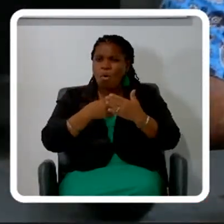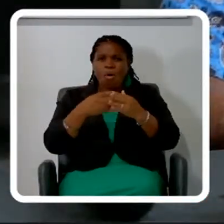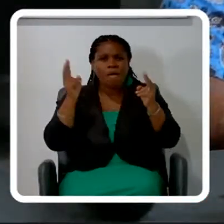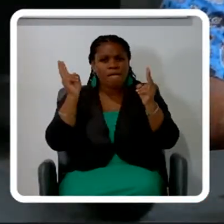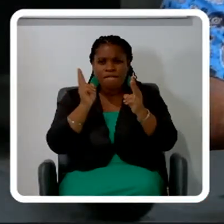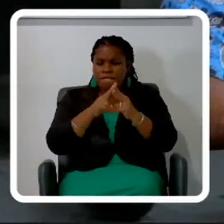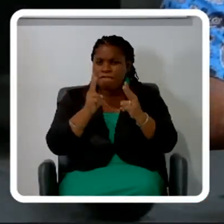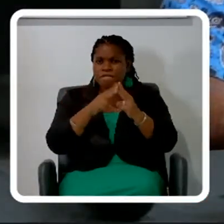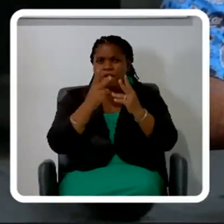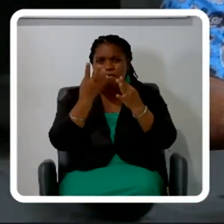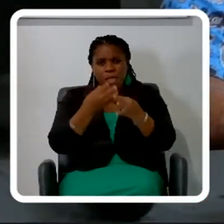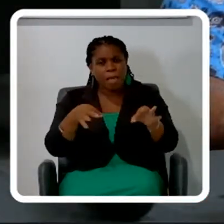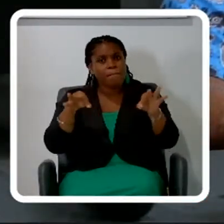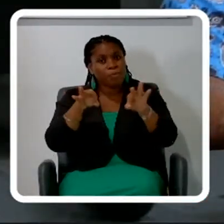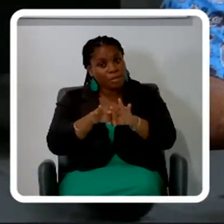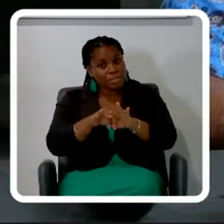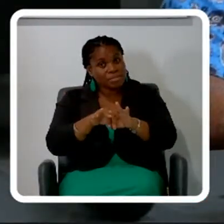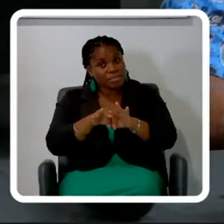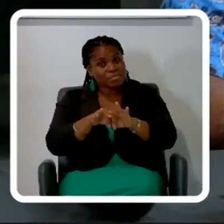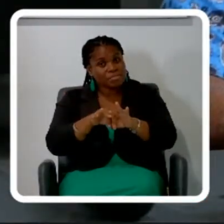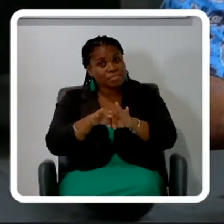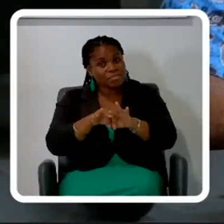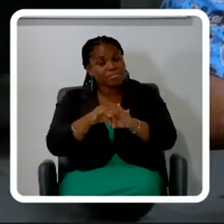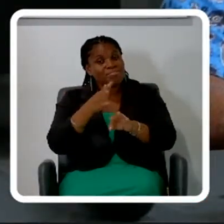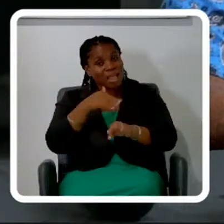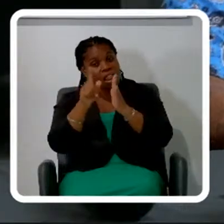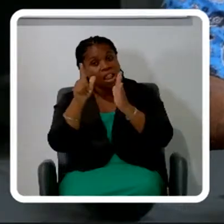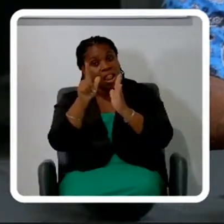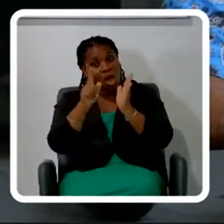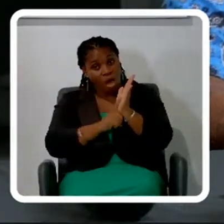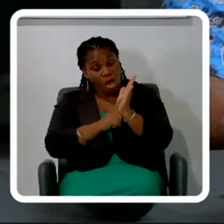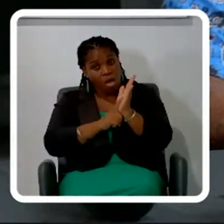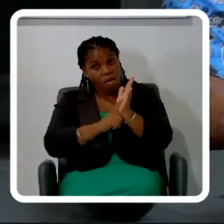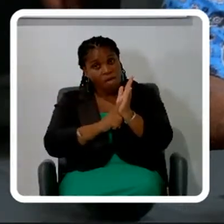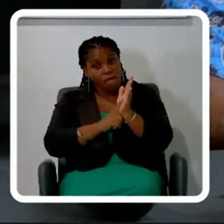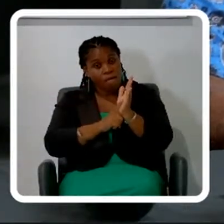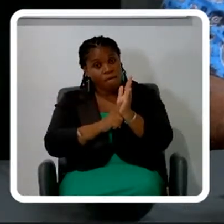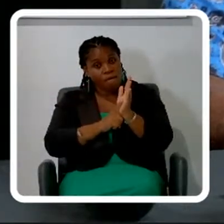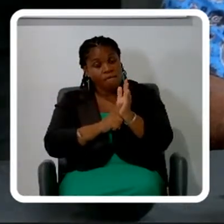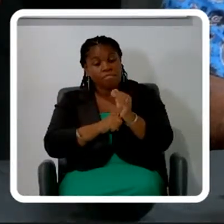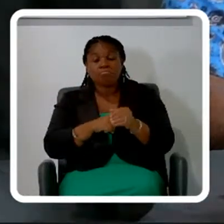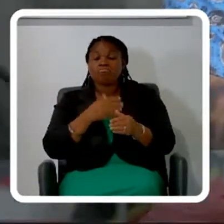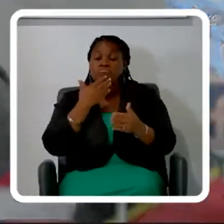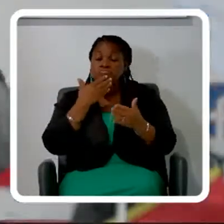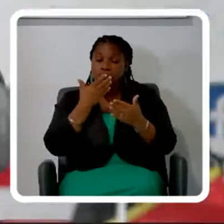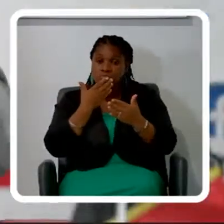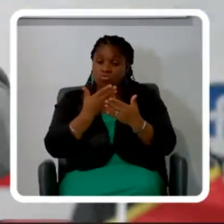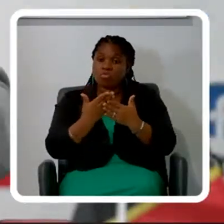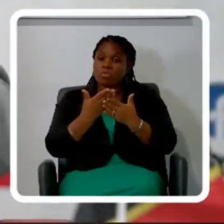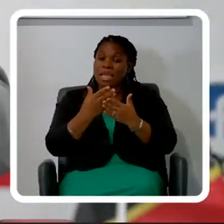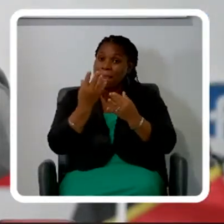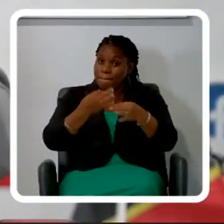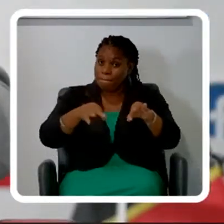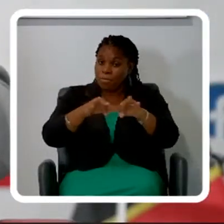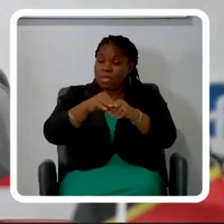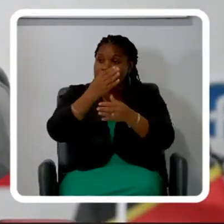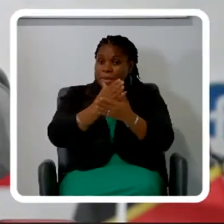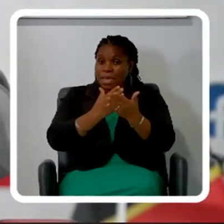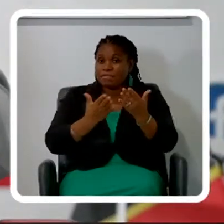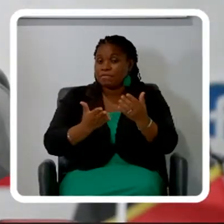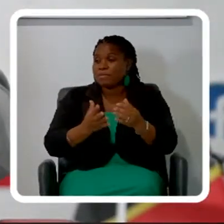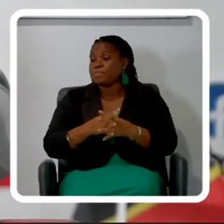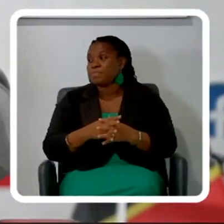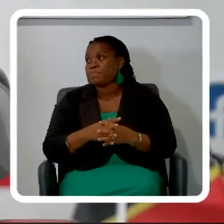and law enforcement is a part of it. So we have expanded the idea. Even if the wording might be